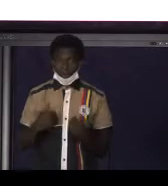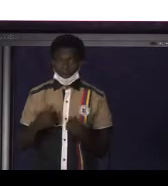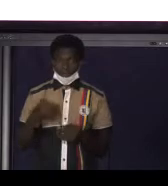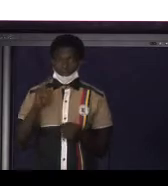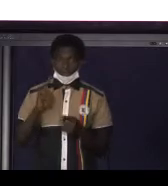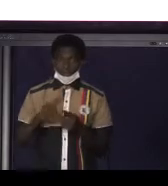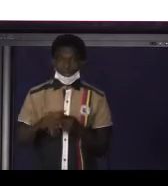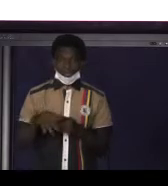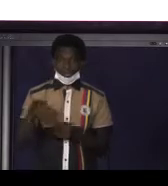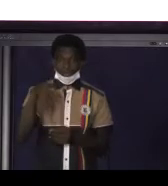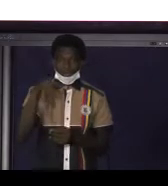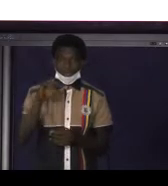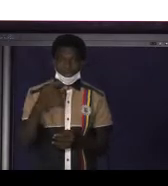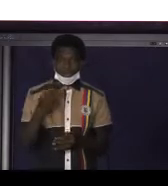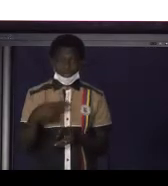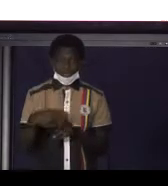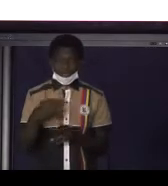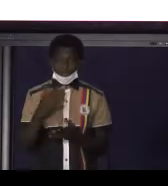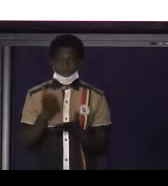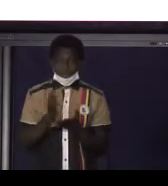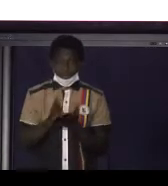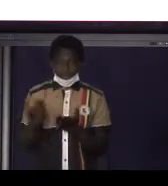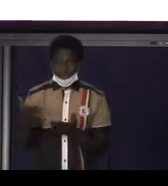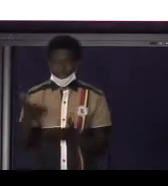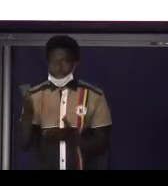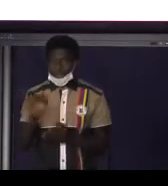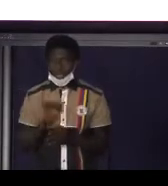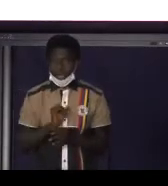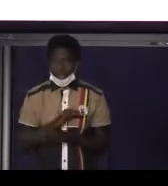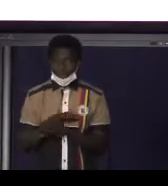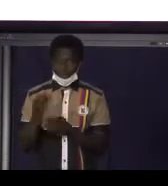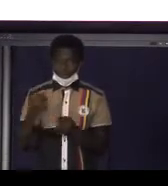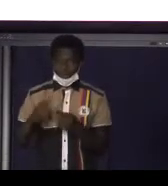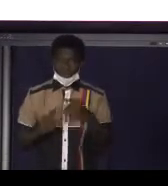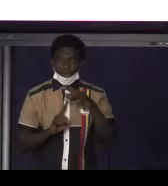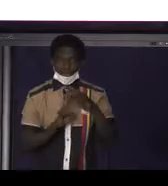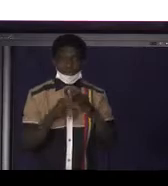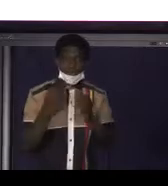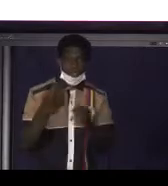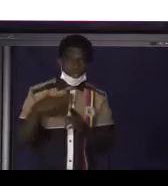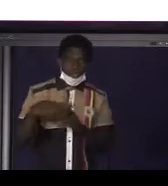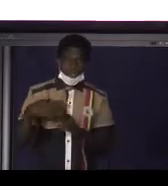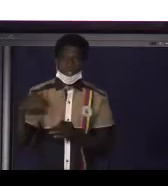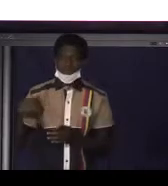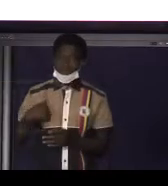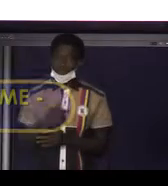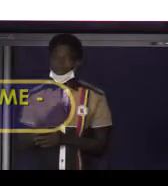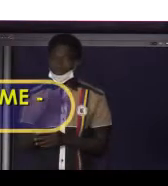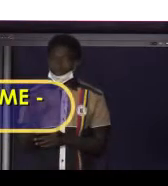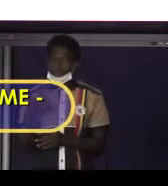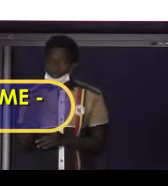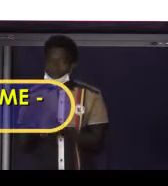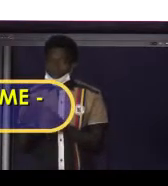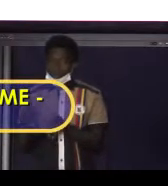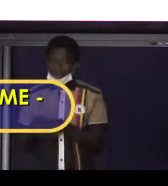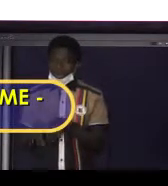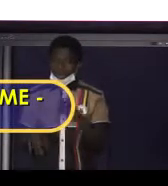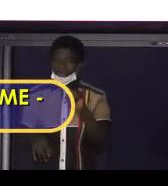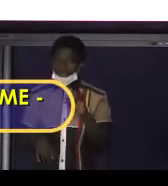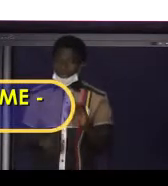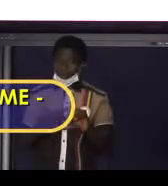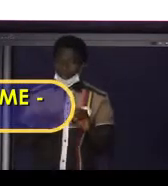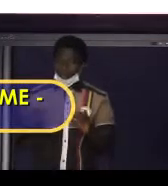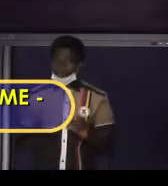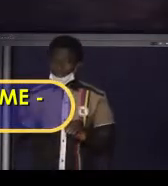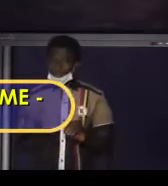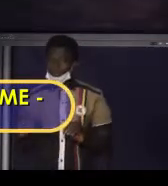want to specify the name. Maybe there are some people there and I don't want to mention or reveal the name yet. So we used words like